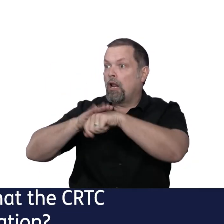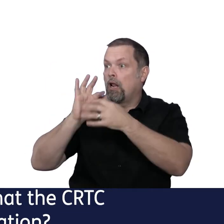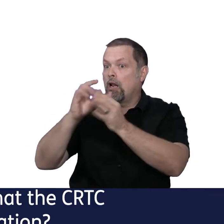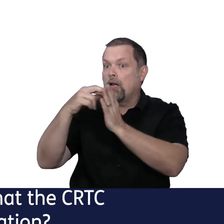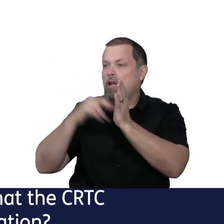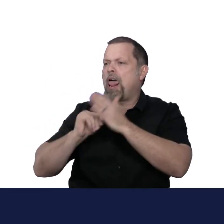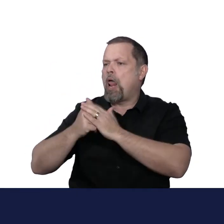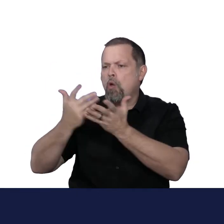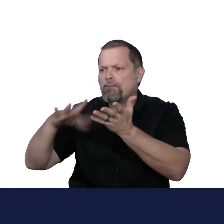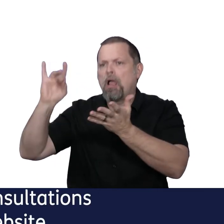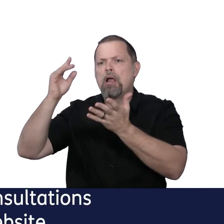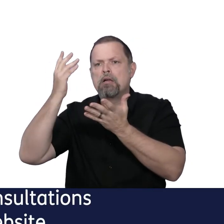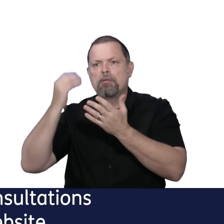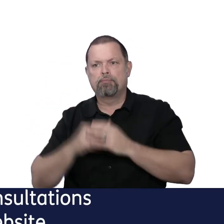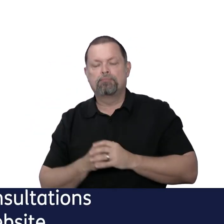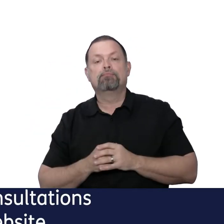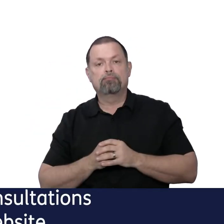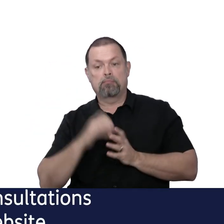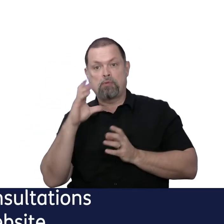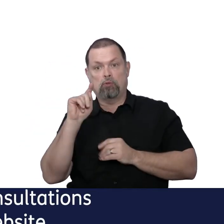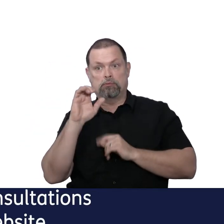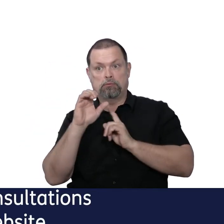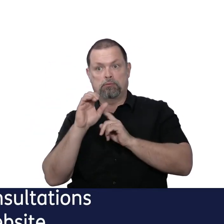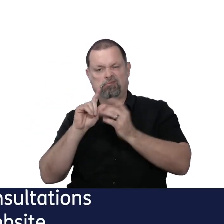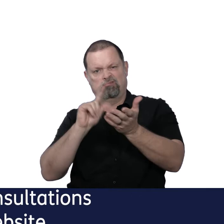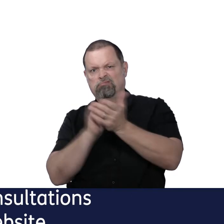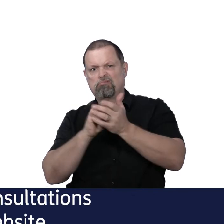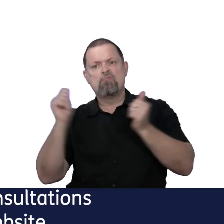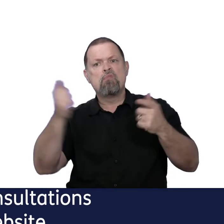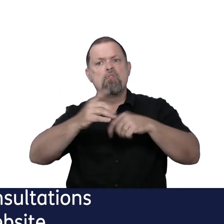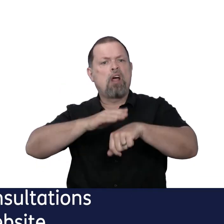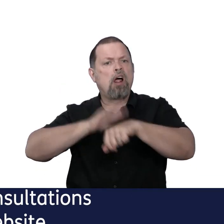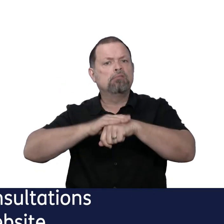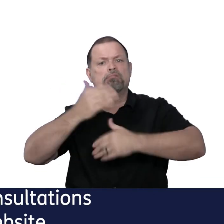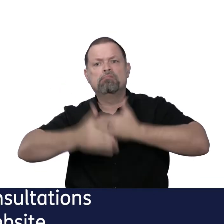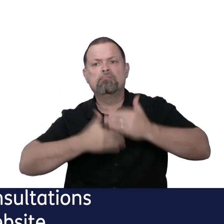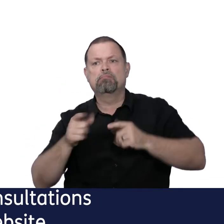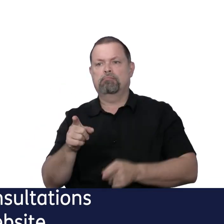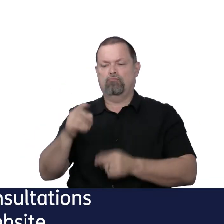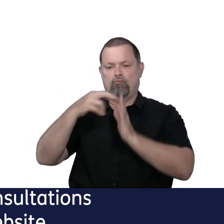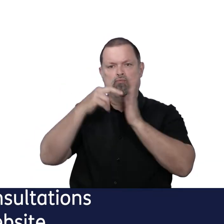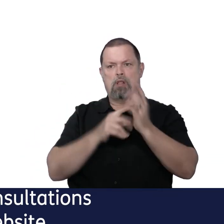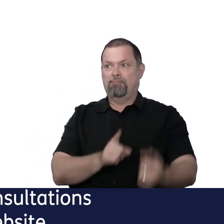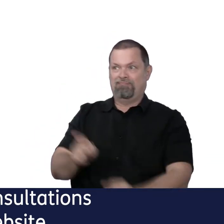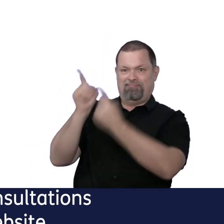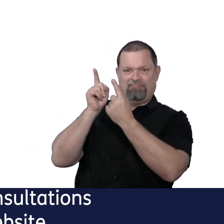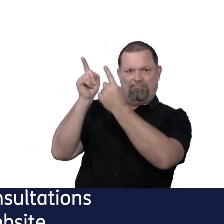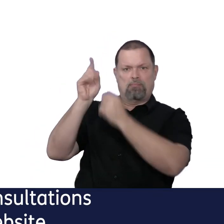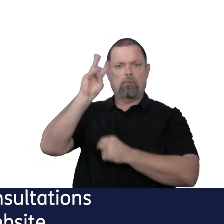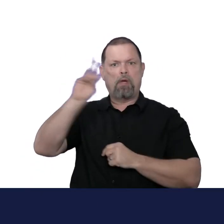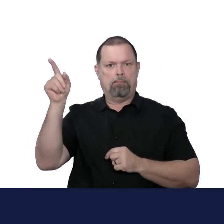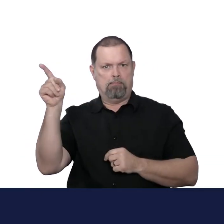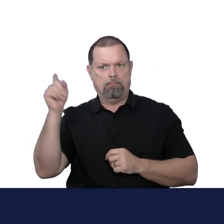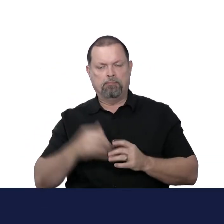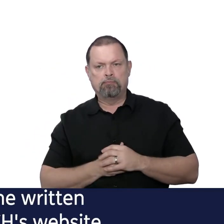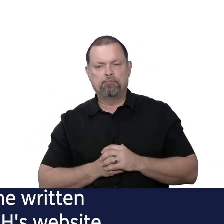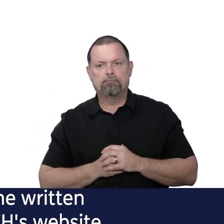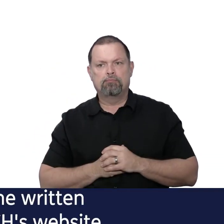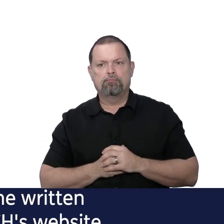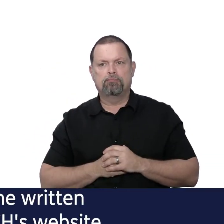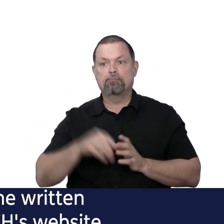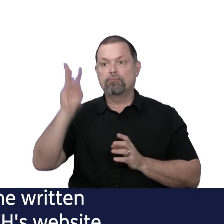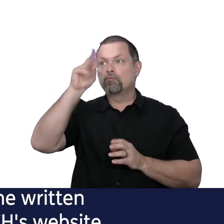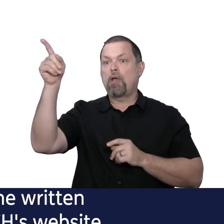on a regulation? The CRTC publishes all its consultations on regulations on its website.